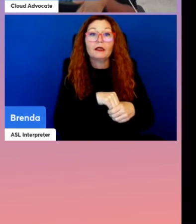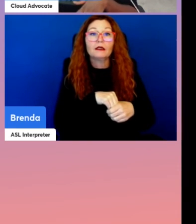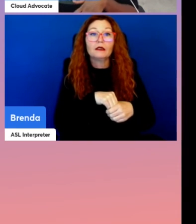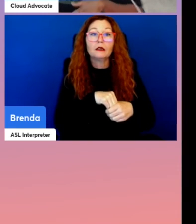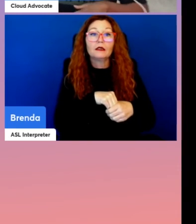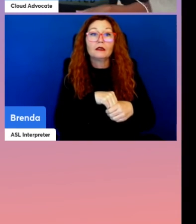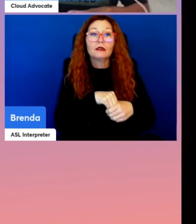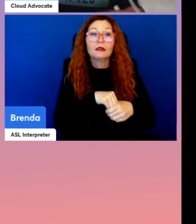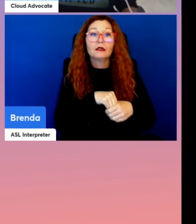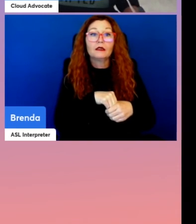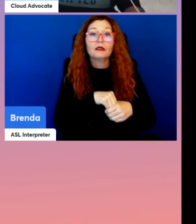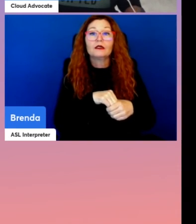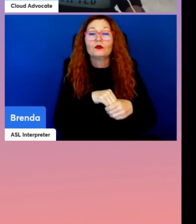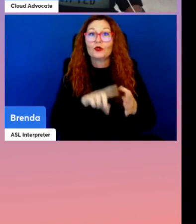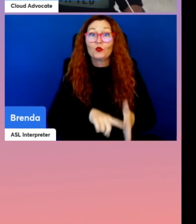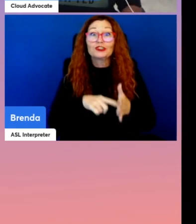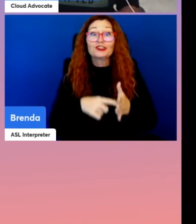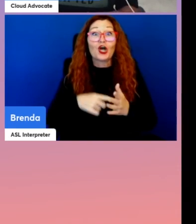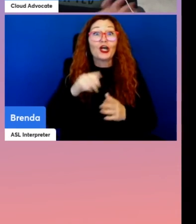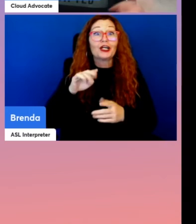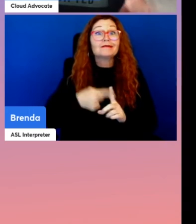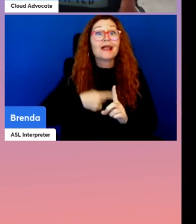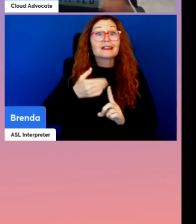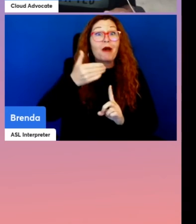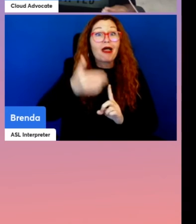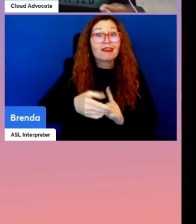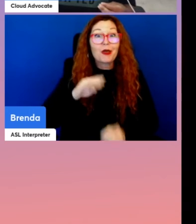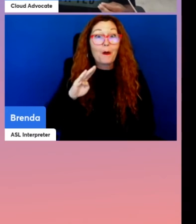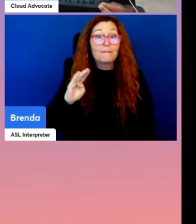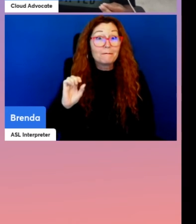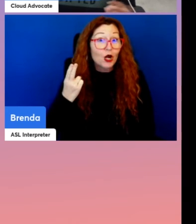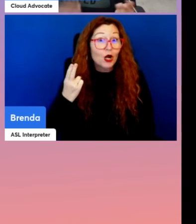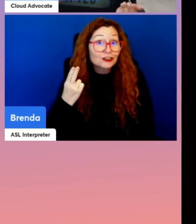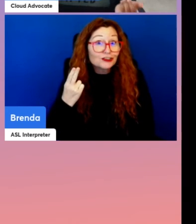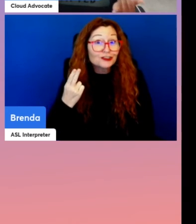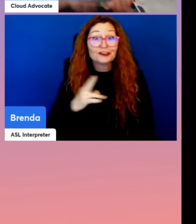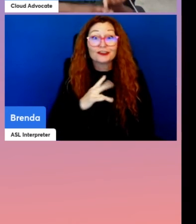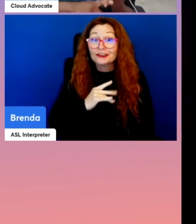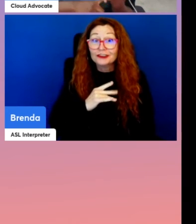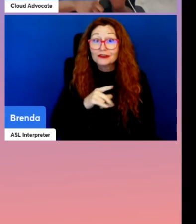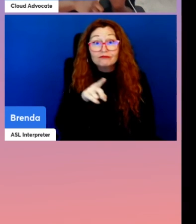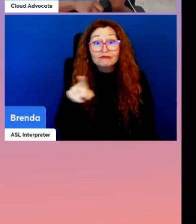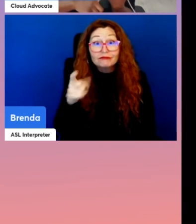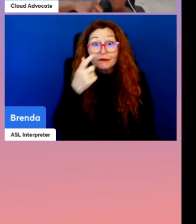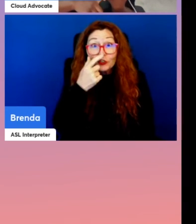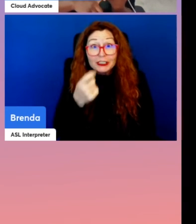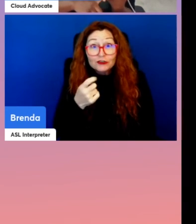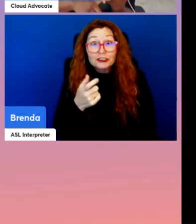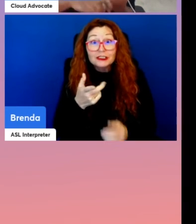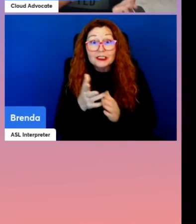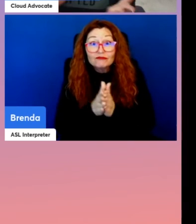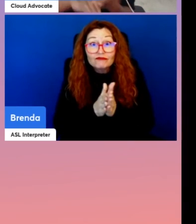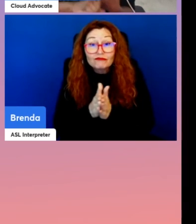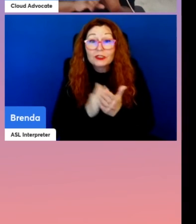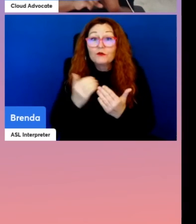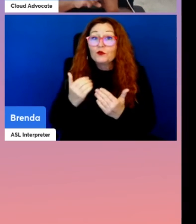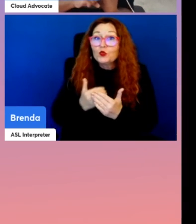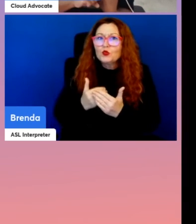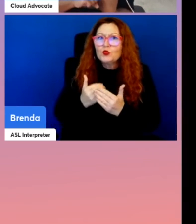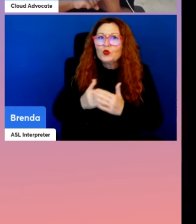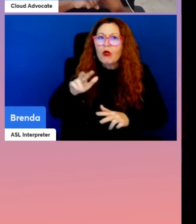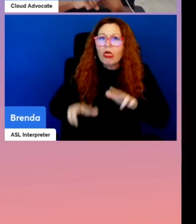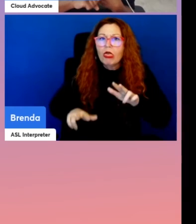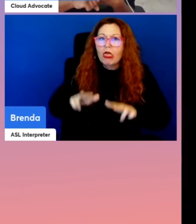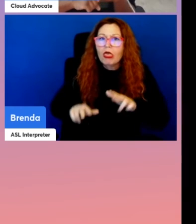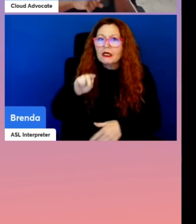in March. Yes, I'm going to kick it off in March. So if you're interested, like I said, if you're new to Terraform, know someone who wants to